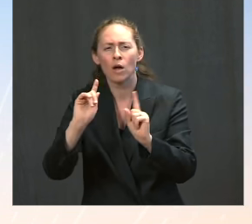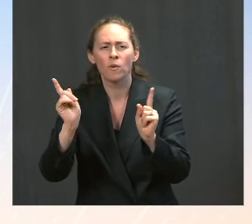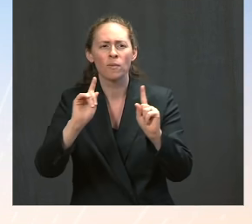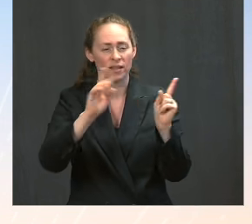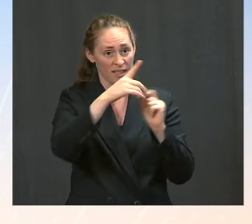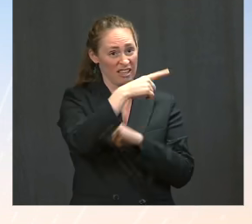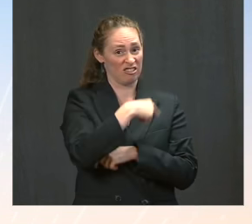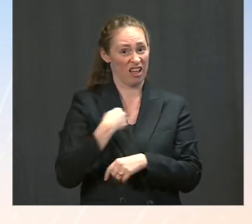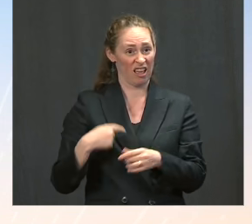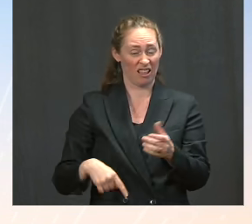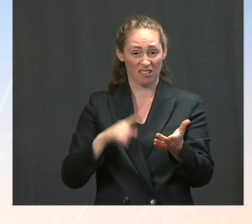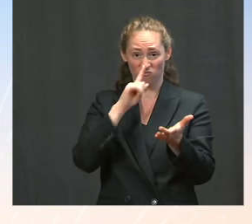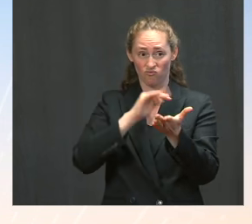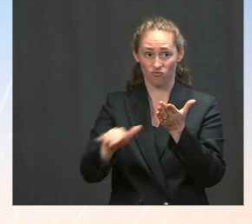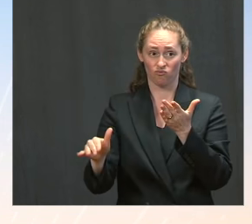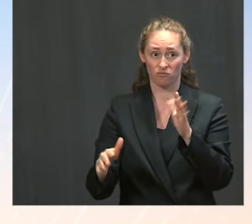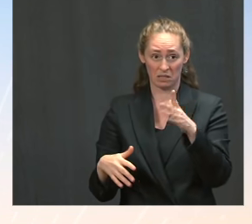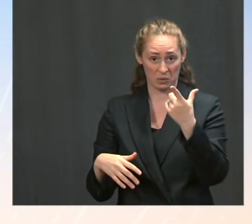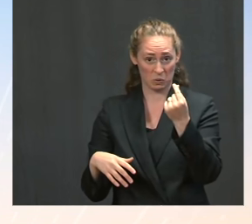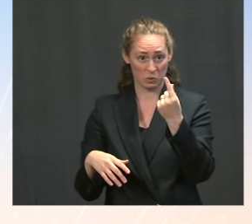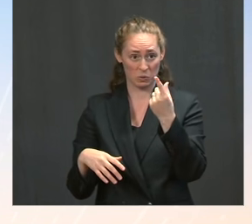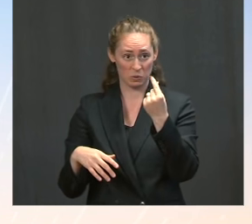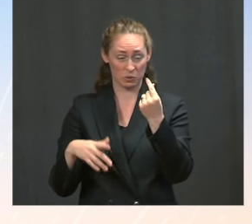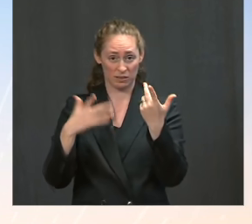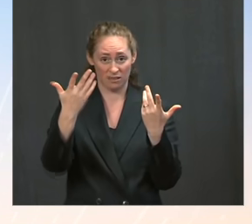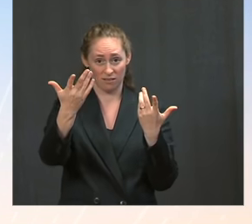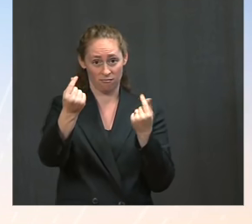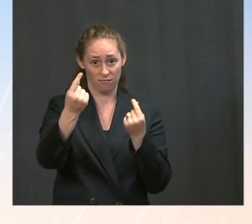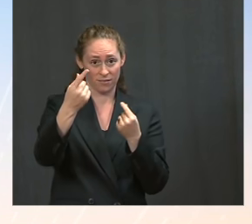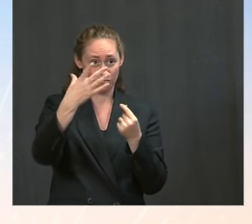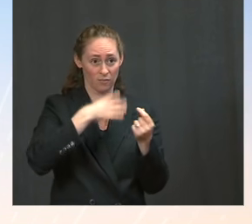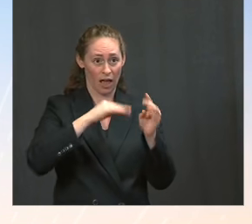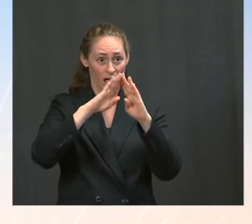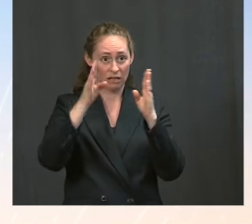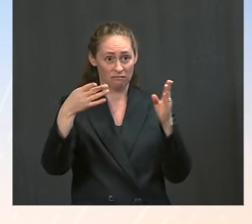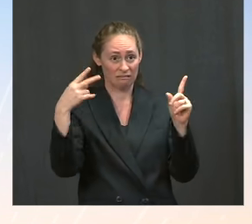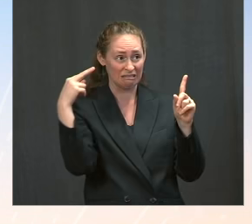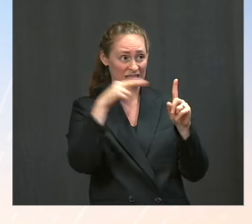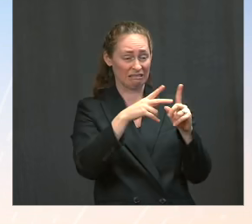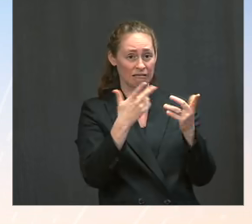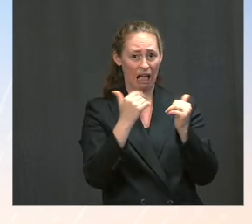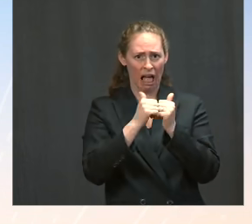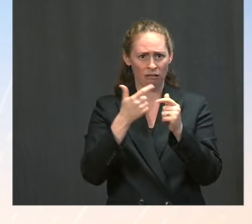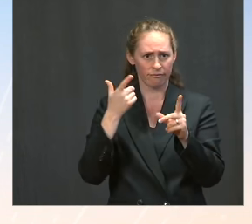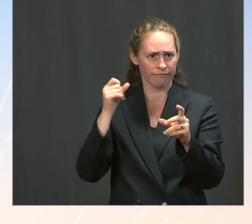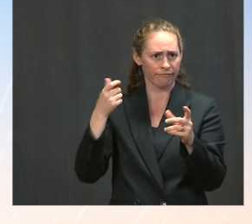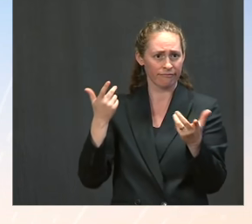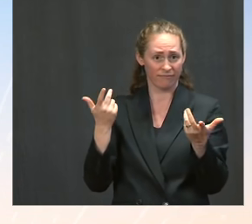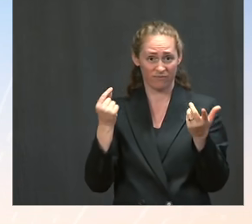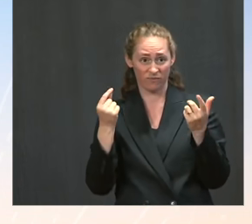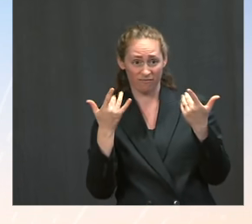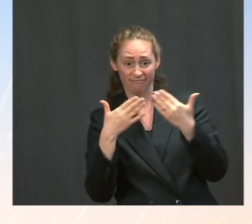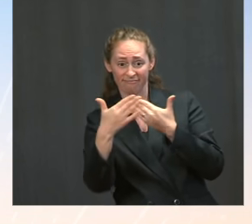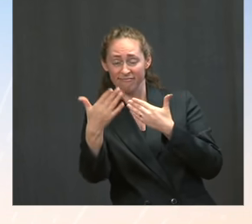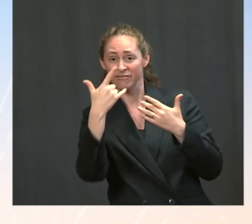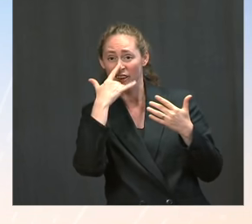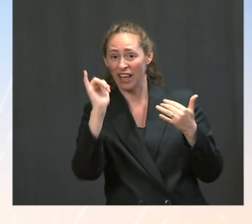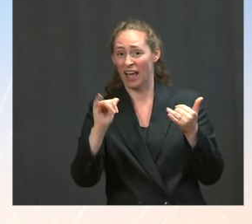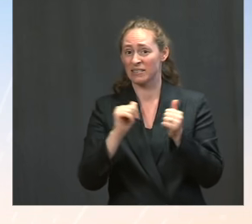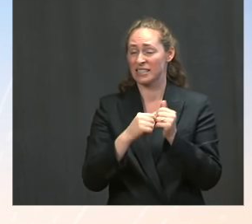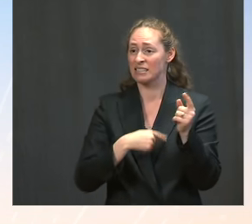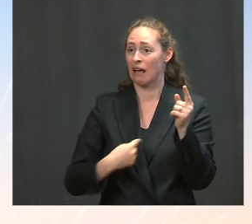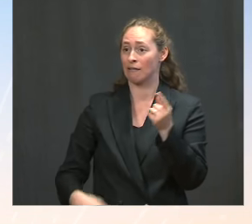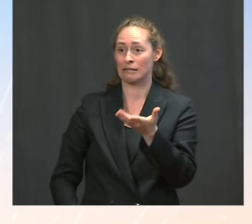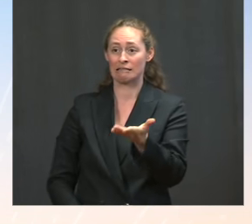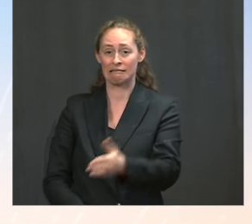the White House's reaction to that, and how will this impact the U.S. dealing with China on this going forward? Well, let me